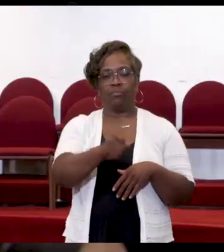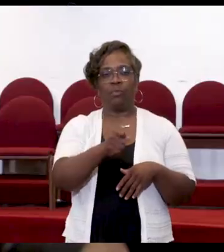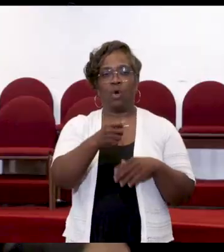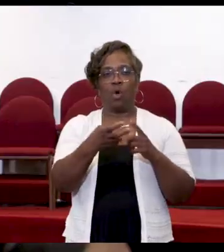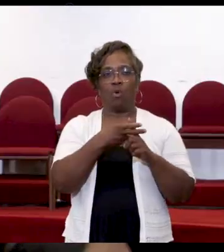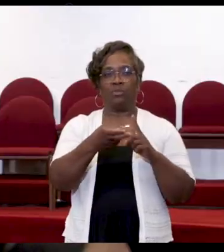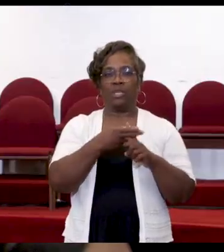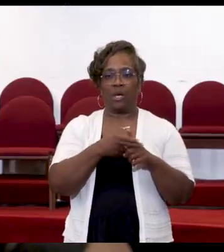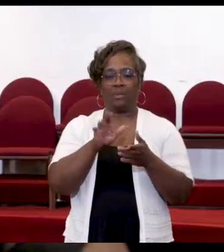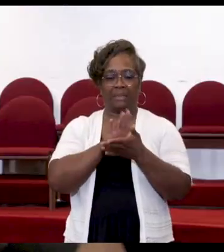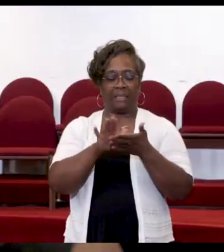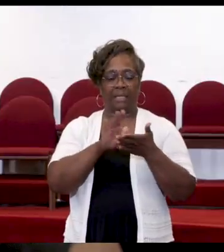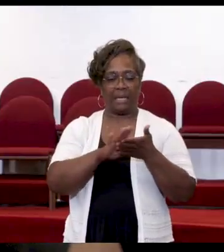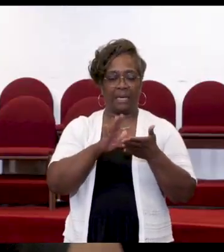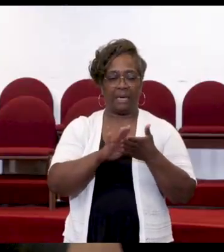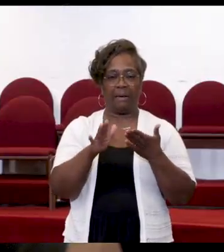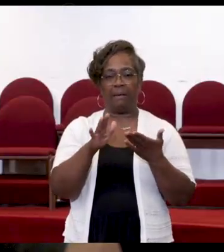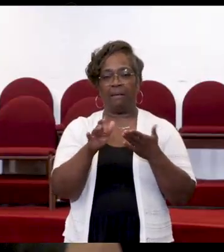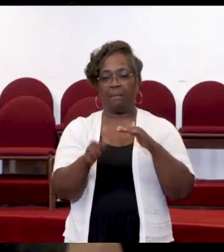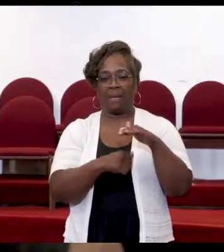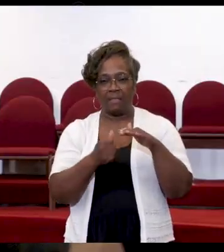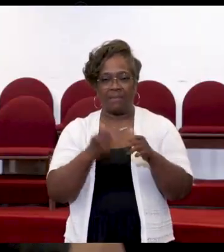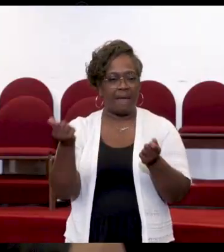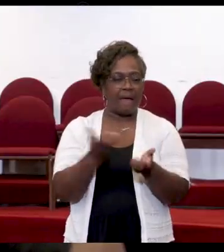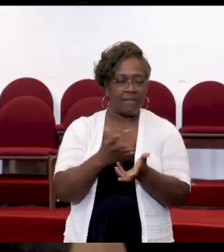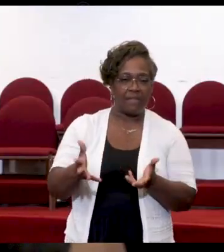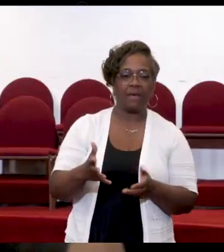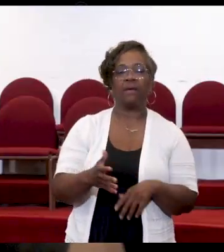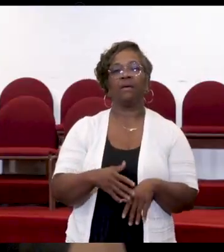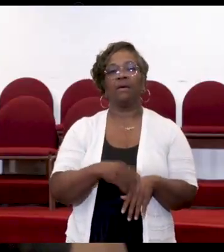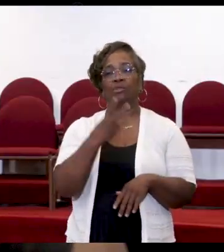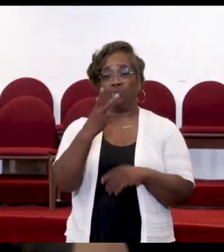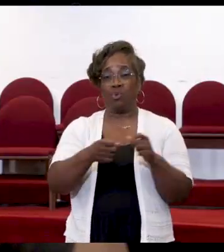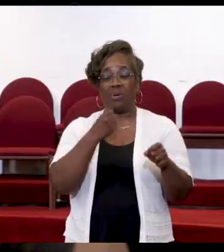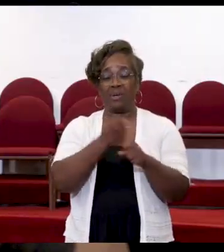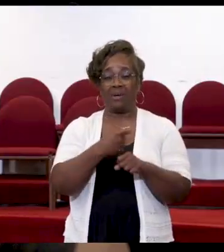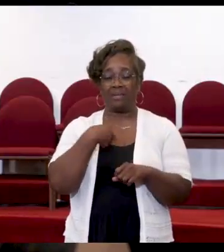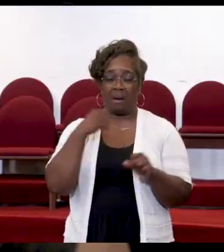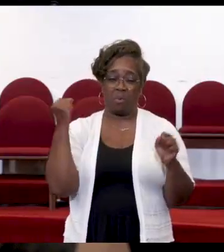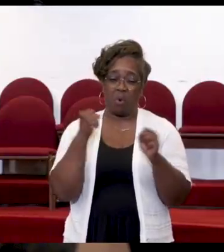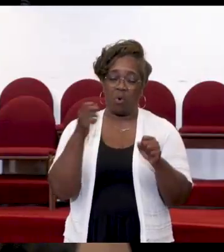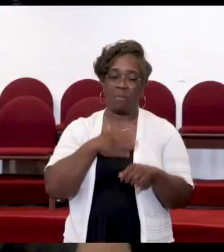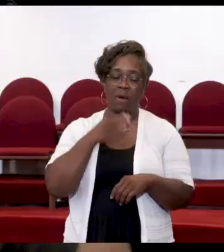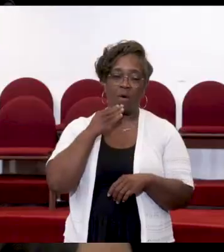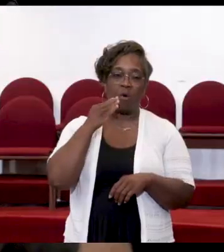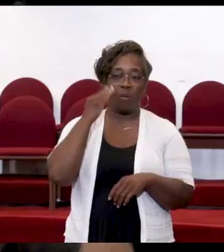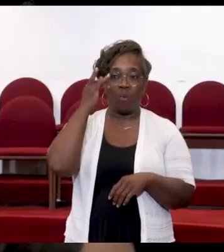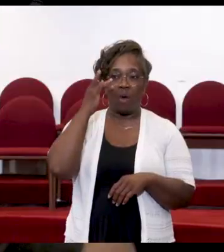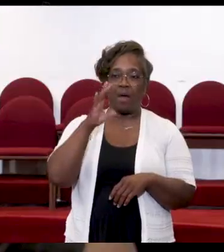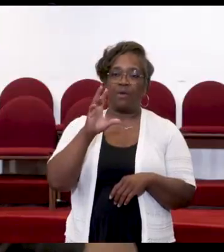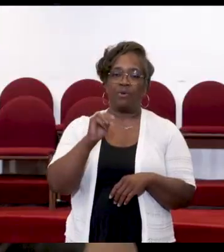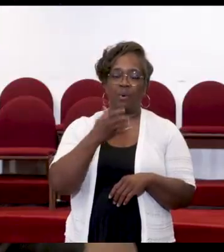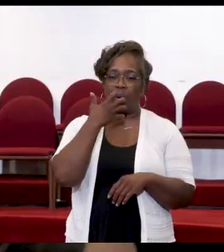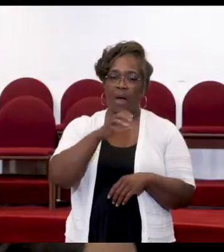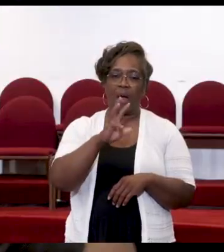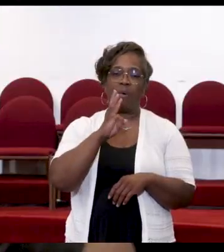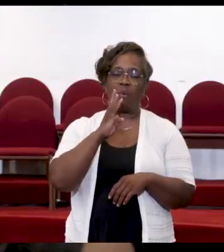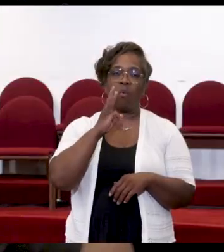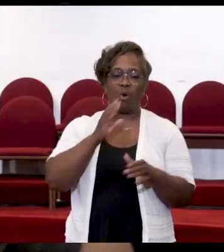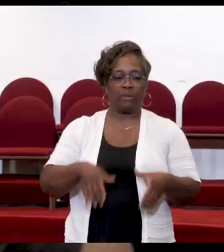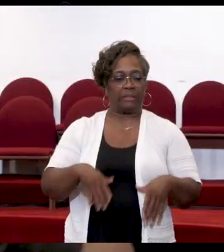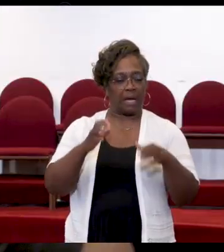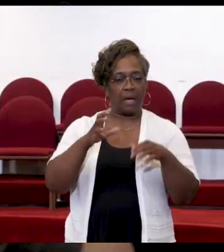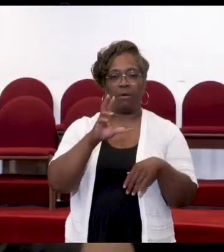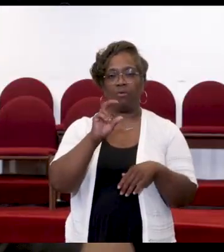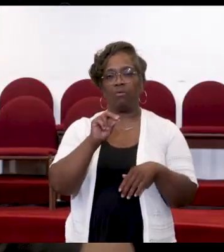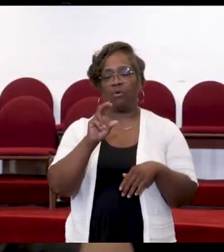I froze in my house for 2 years. No hot water tank, no furnace, no nothing. I want to be made whole.